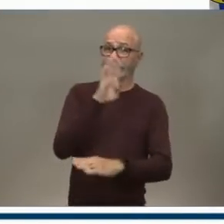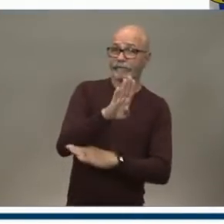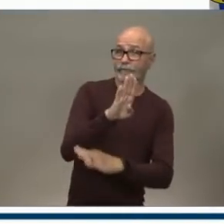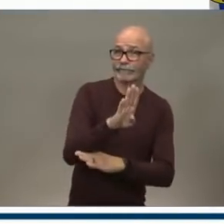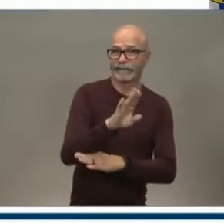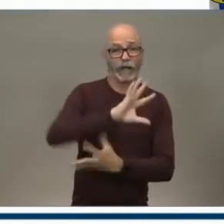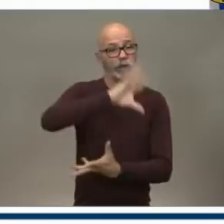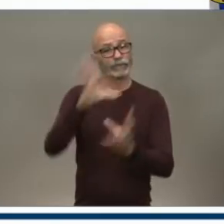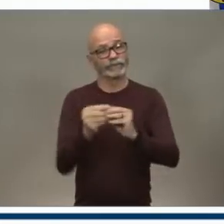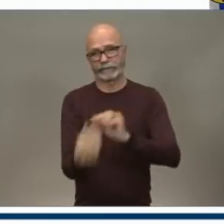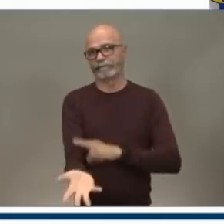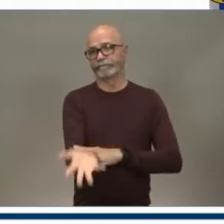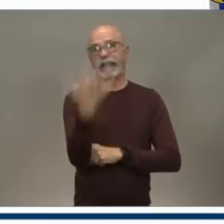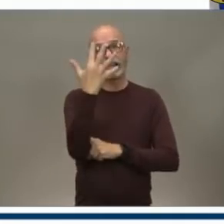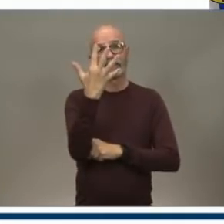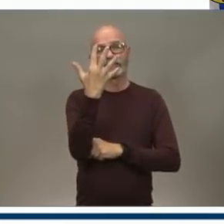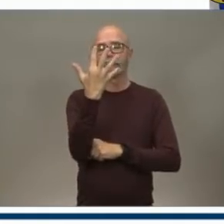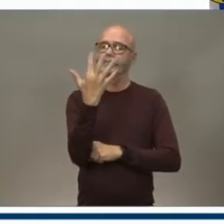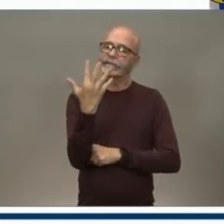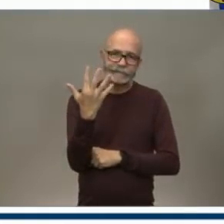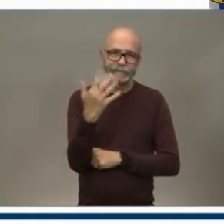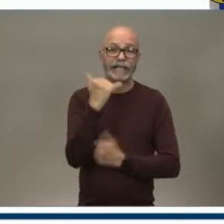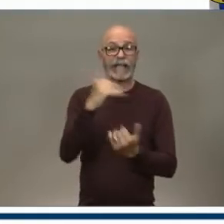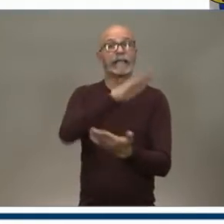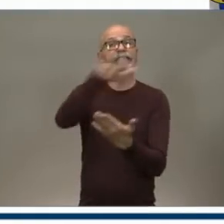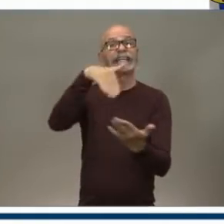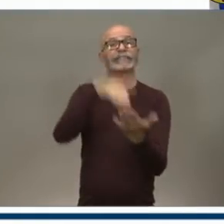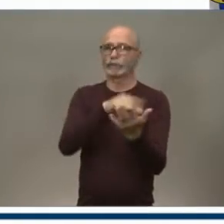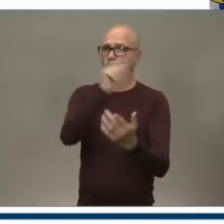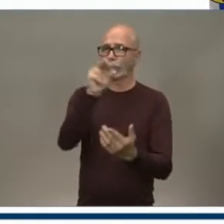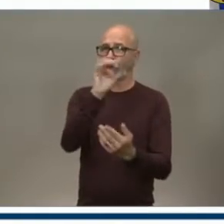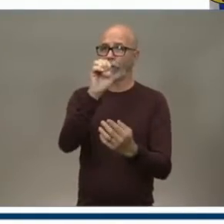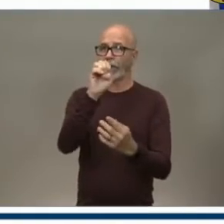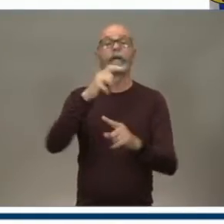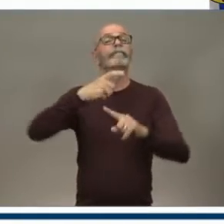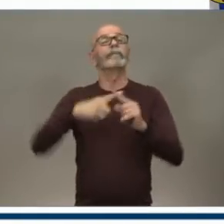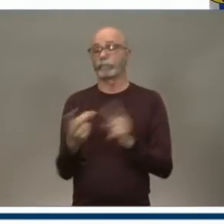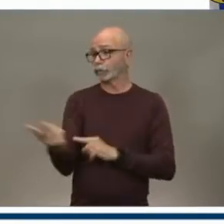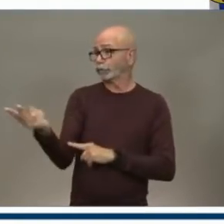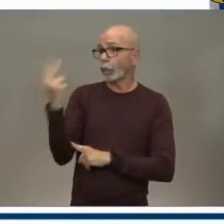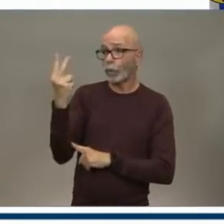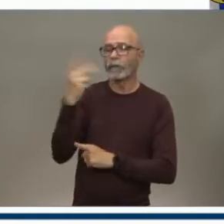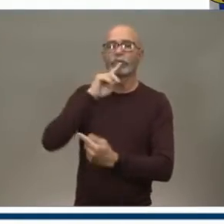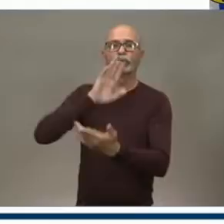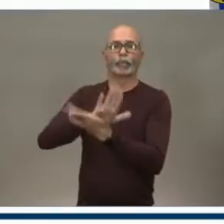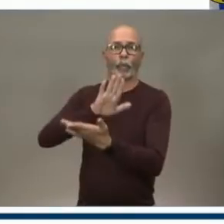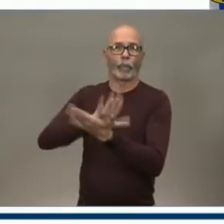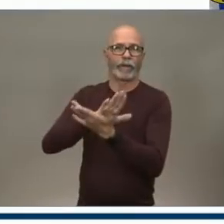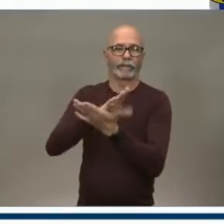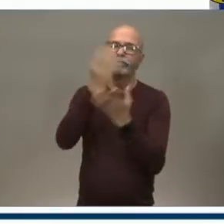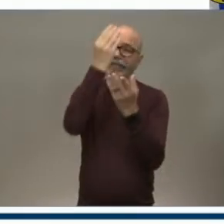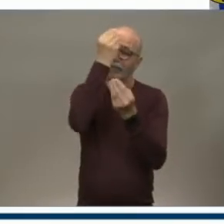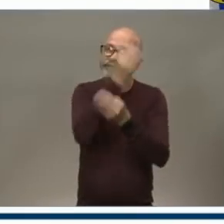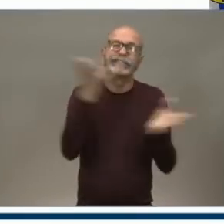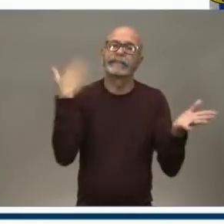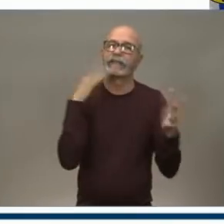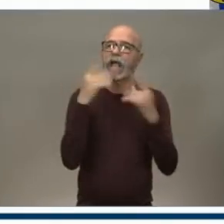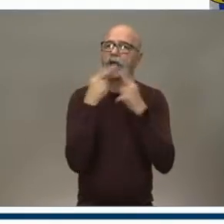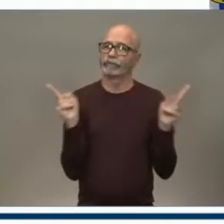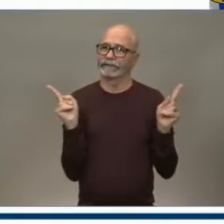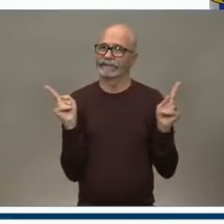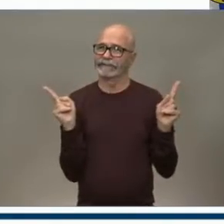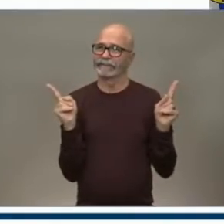Zone. 2 of them are school-based cases we announced yesterday, and 3 are close contacts to previously announced